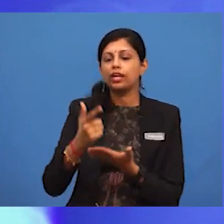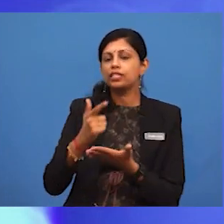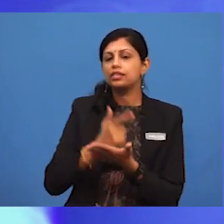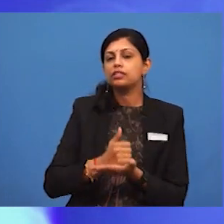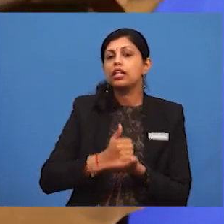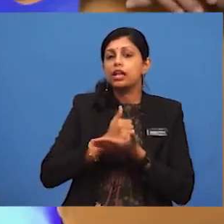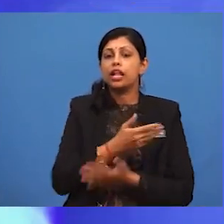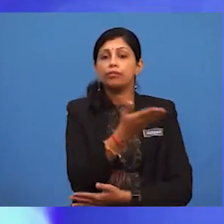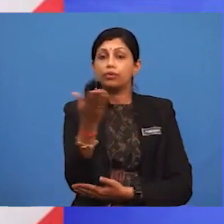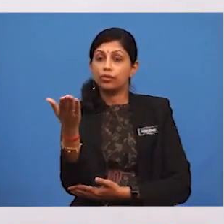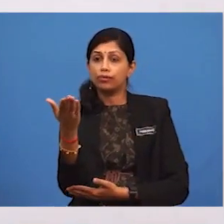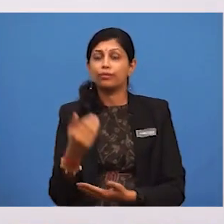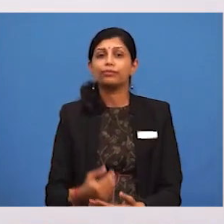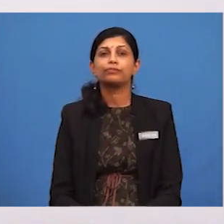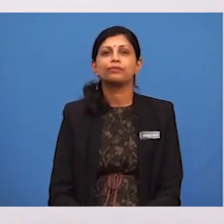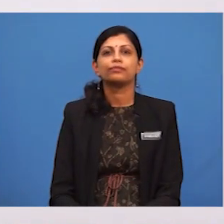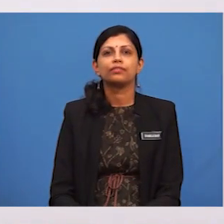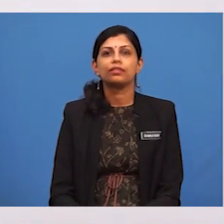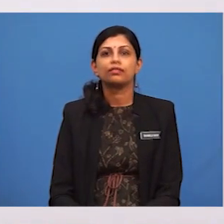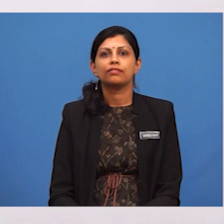lesson helpful.